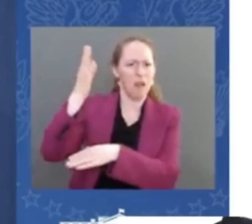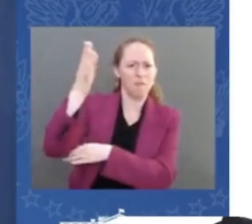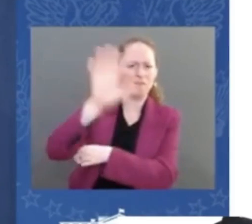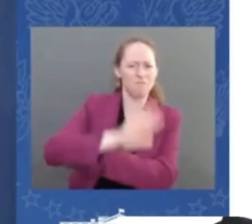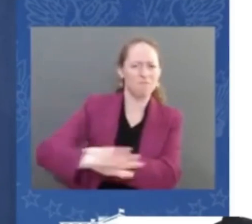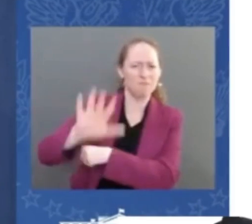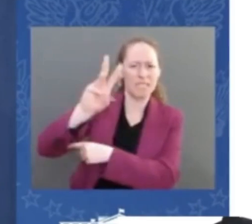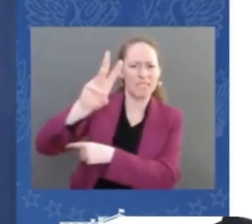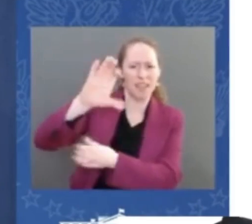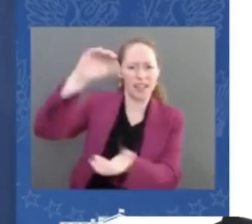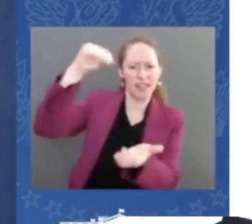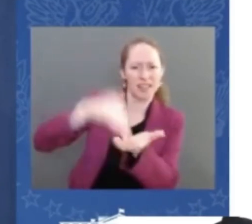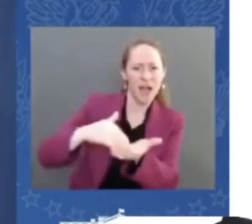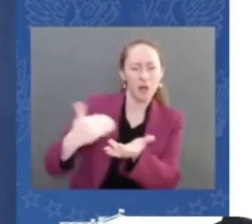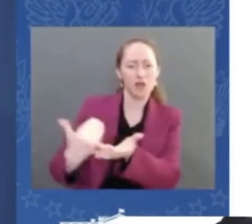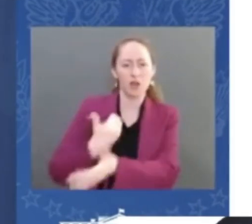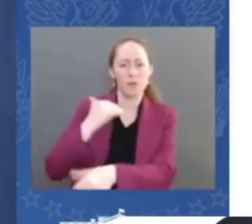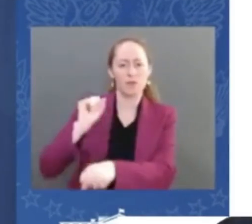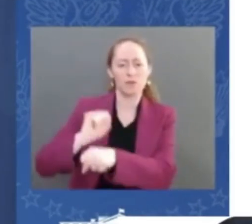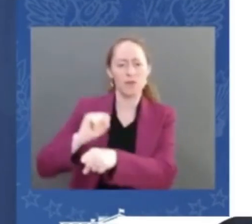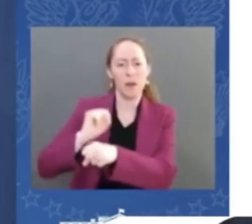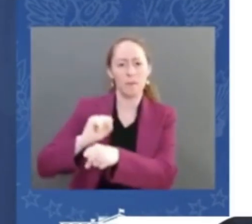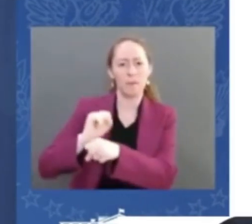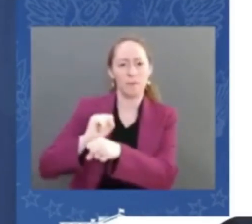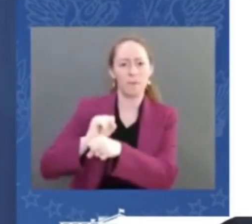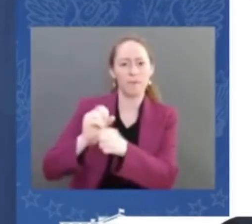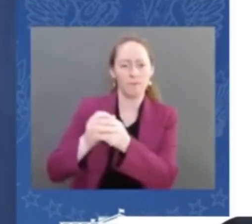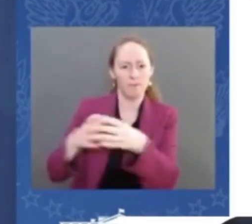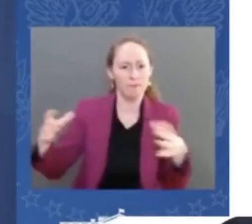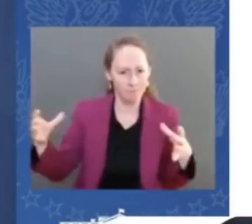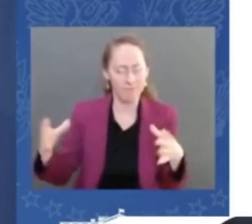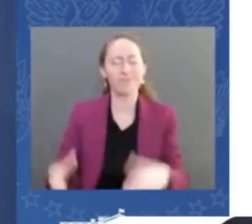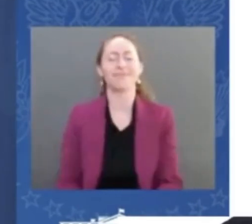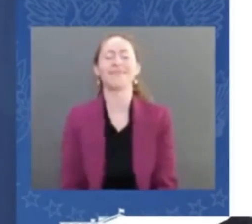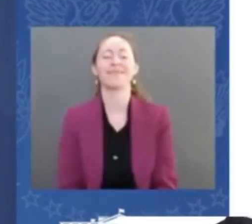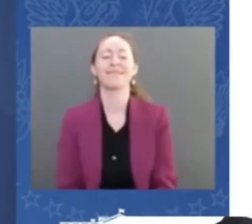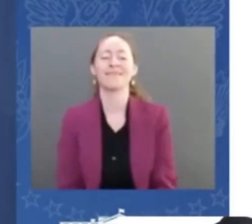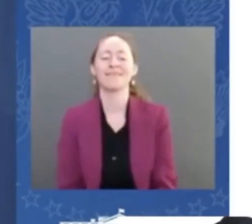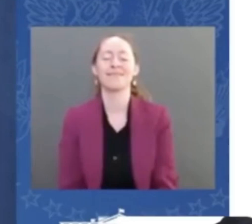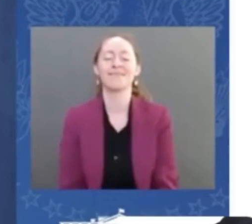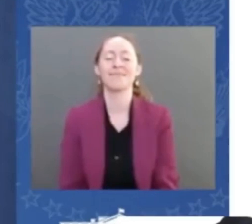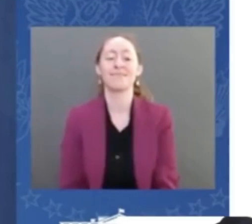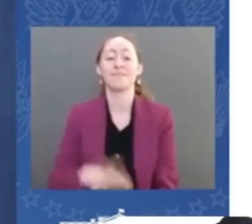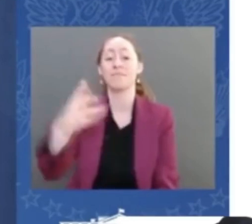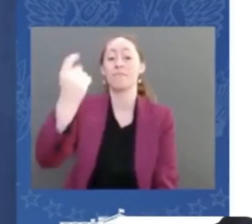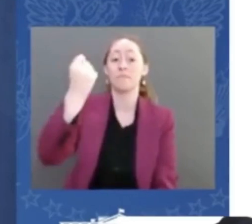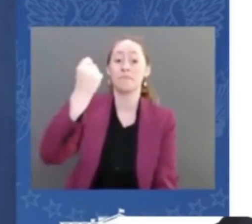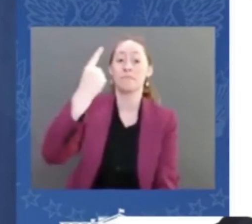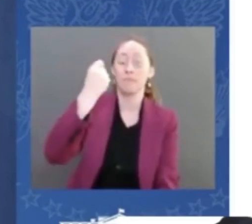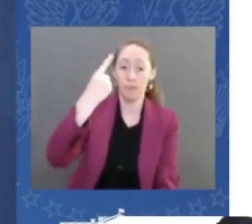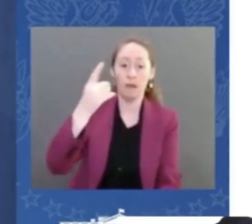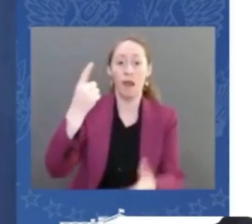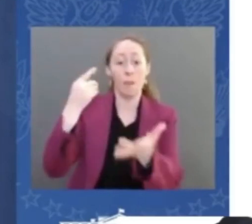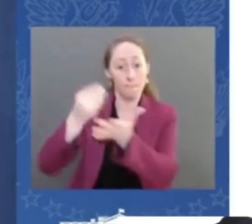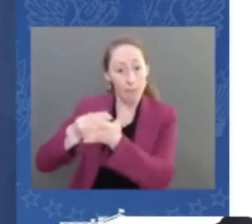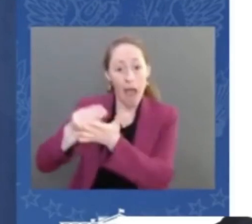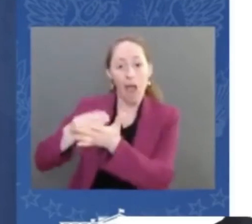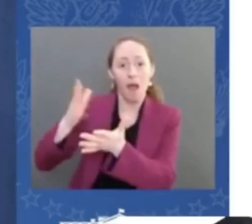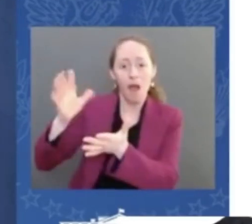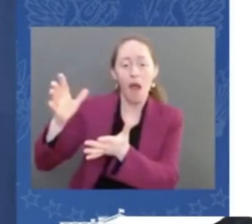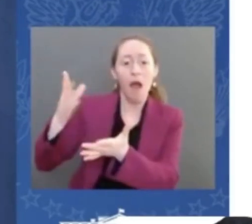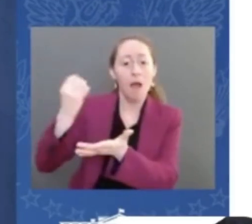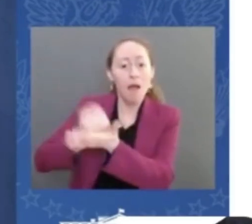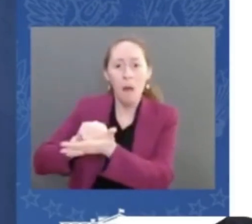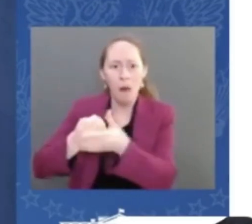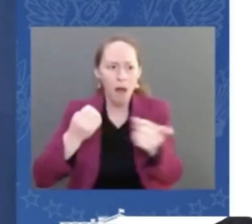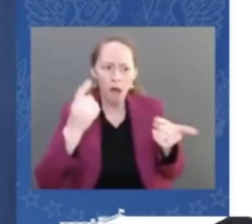office, families are carrying less debt. Their average savings are up. A recent survey from the Federal Reserve found that more